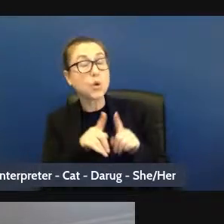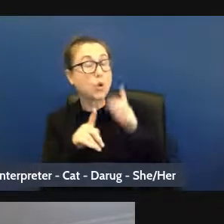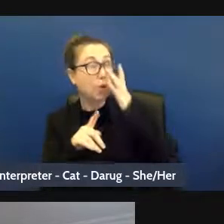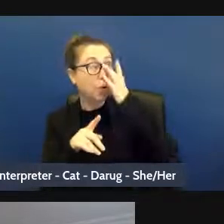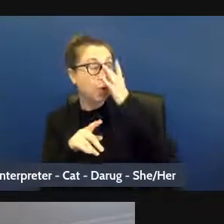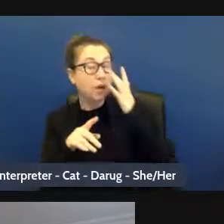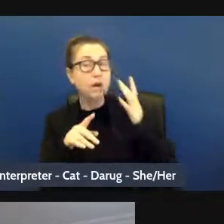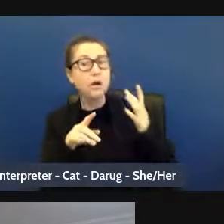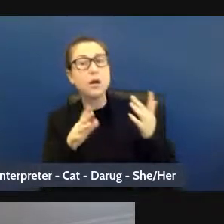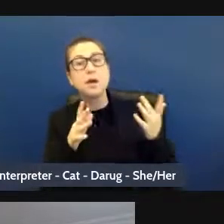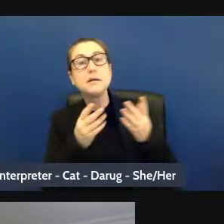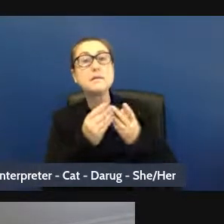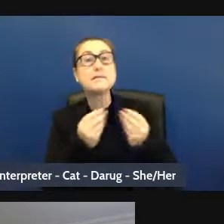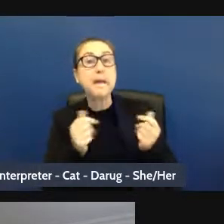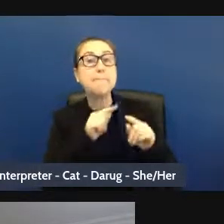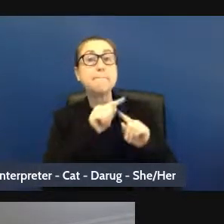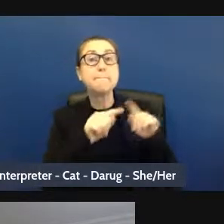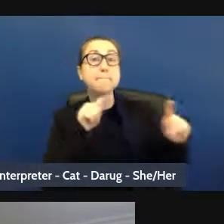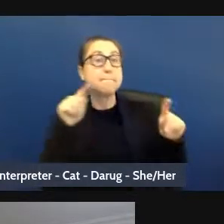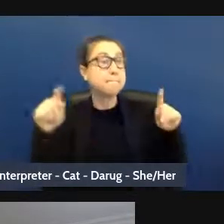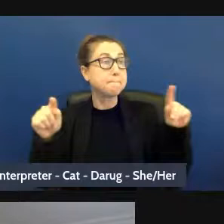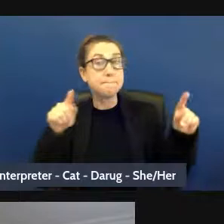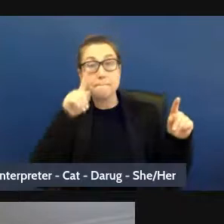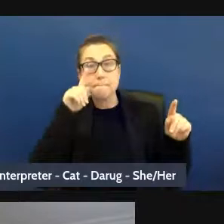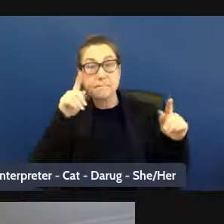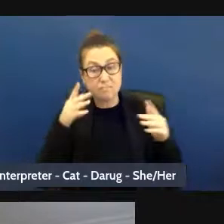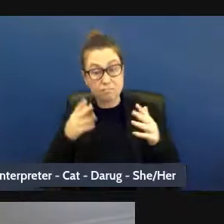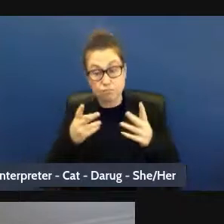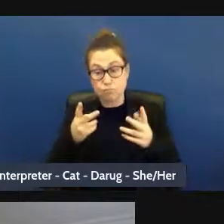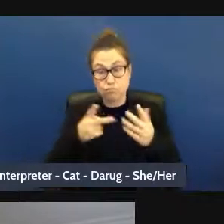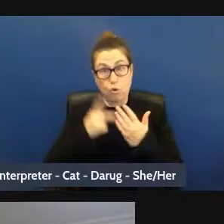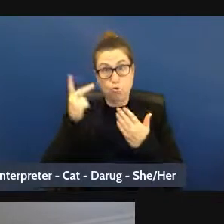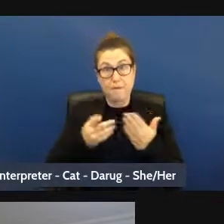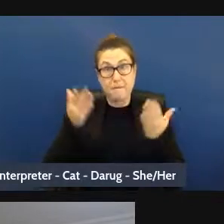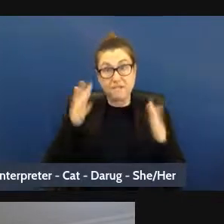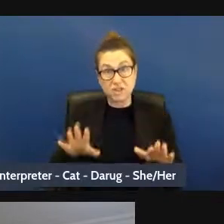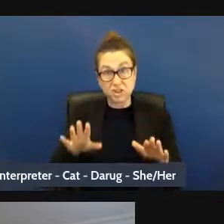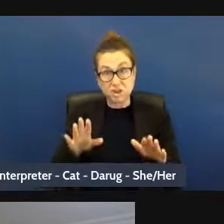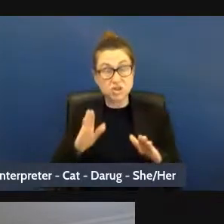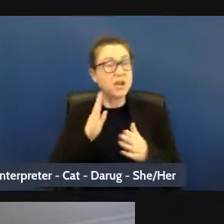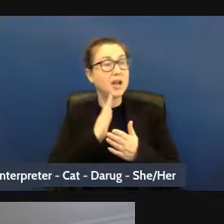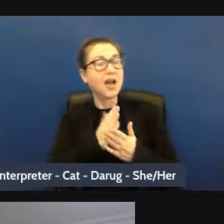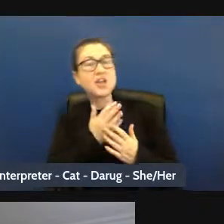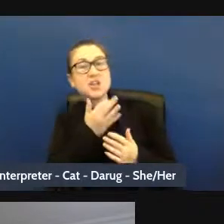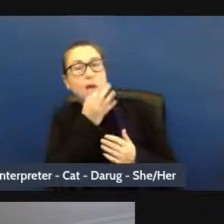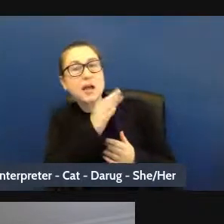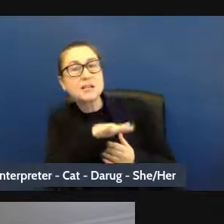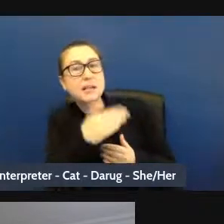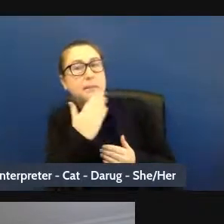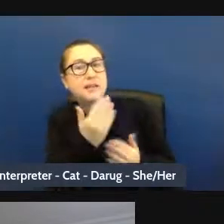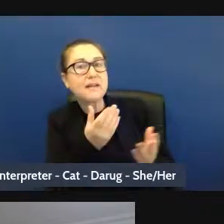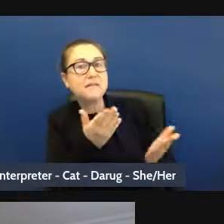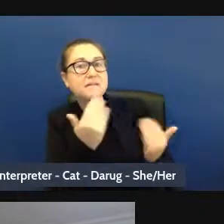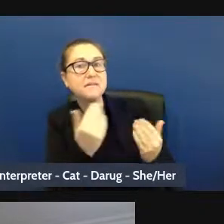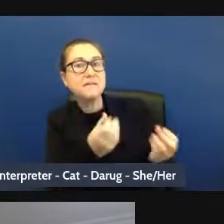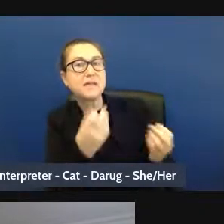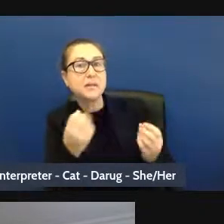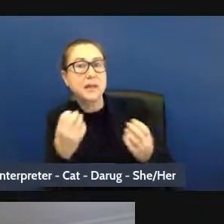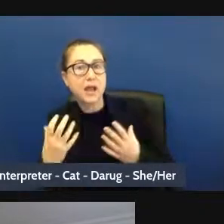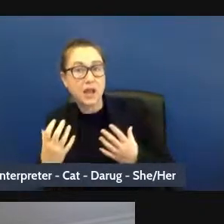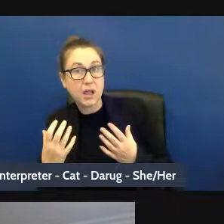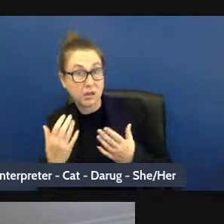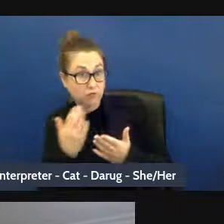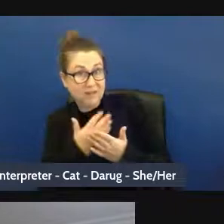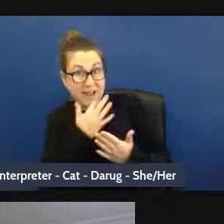after some people have been through the program, we're actually asking people to provide their feedback. So we're actually asking